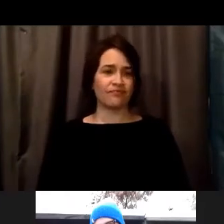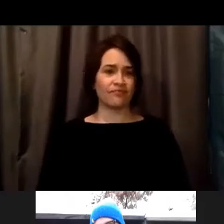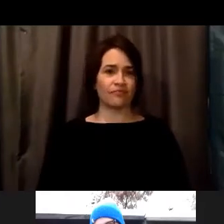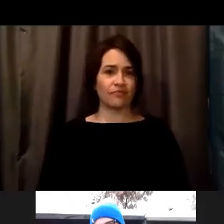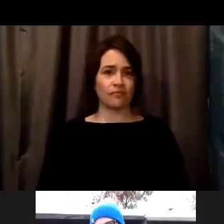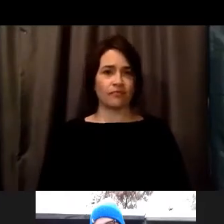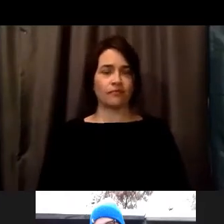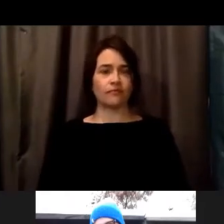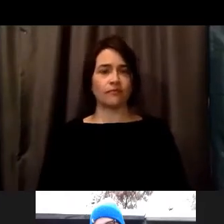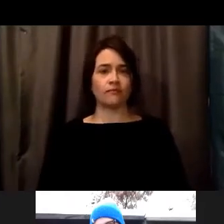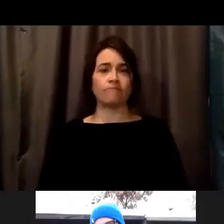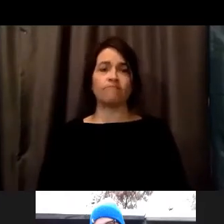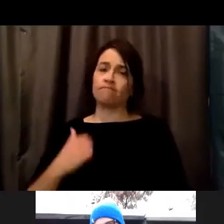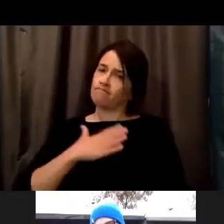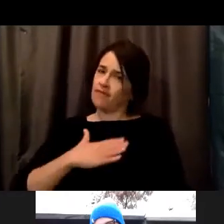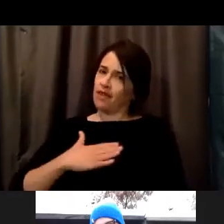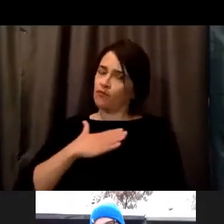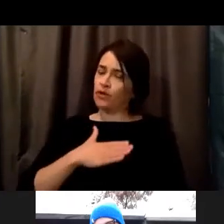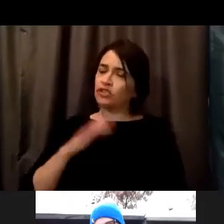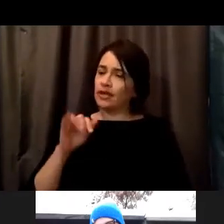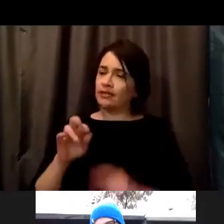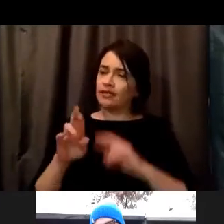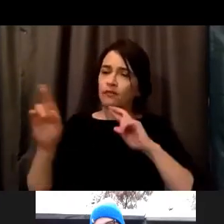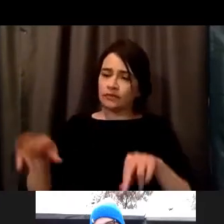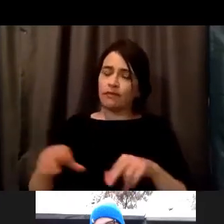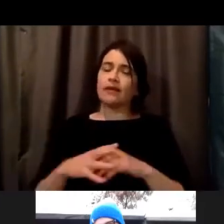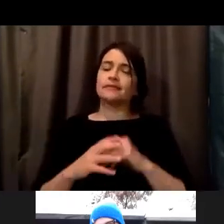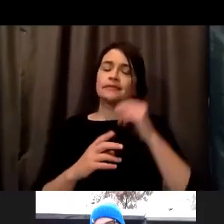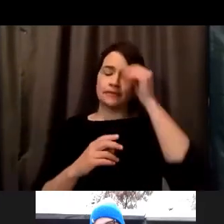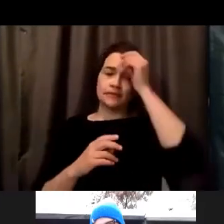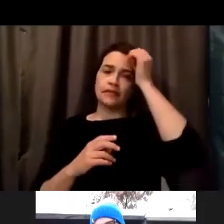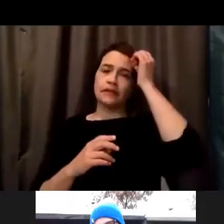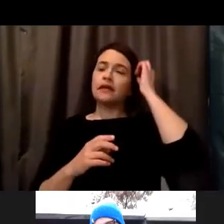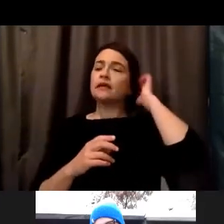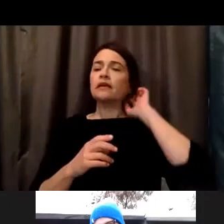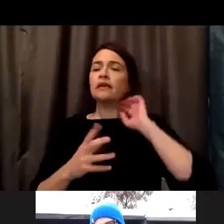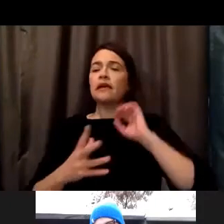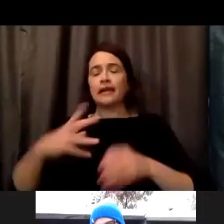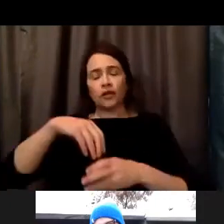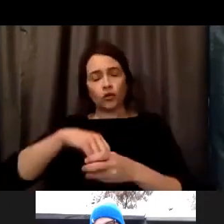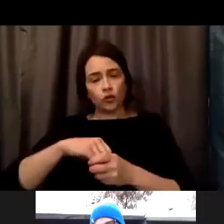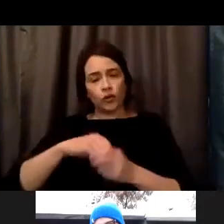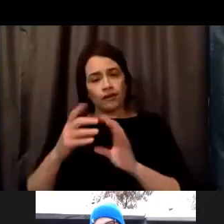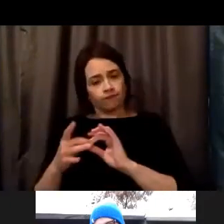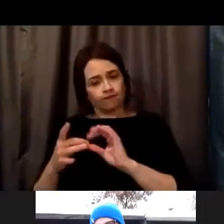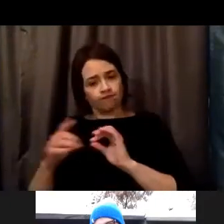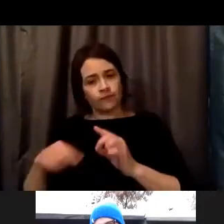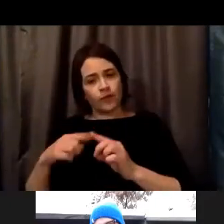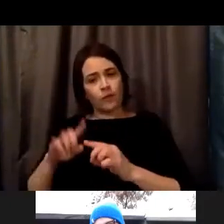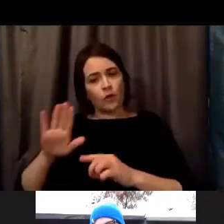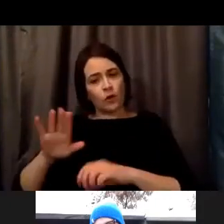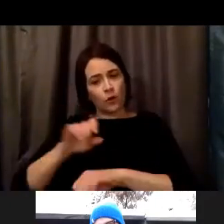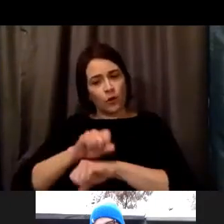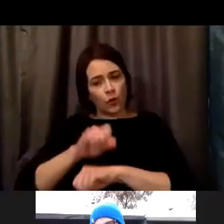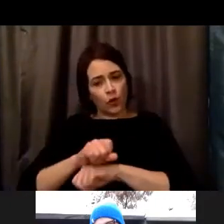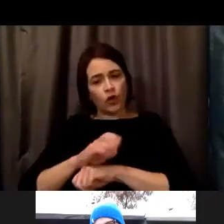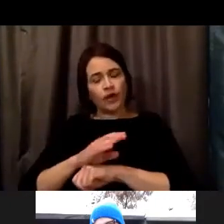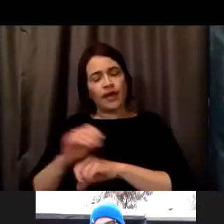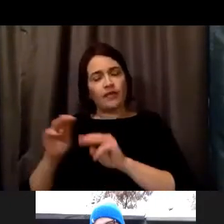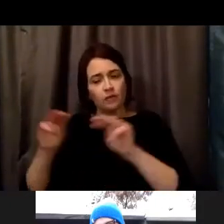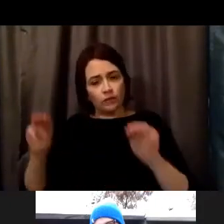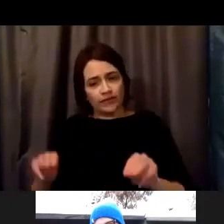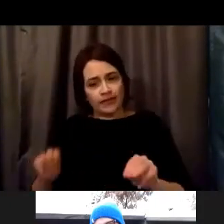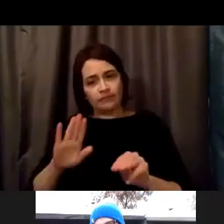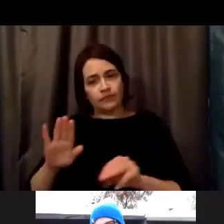No, I really appreciate that, and especially bringing in some of the work that you've been doing and that the museum is doing. You